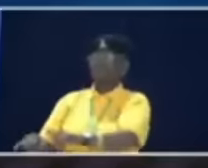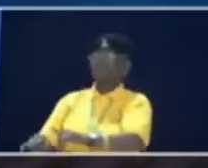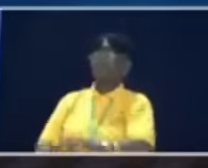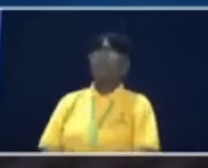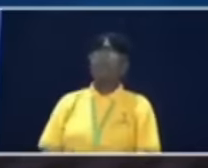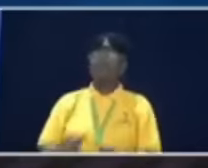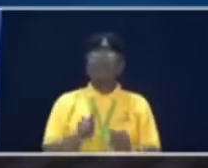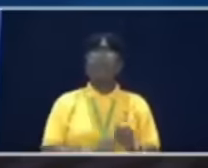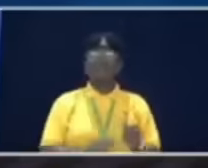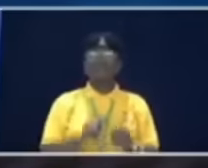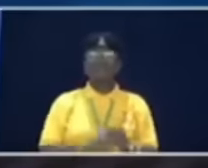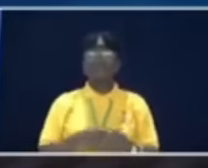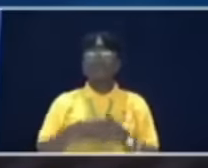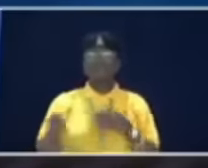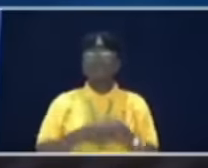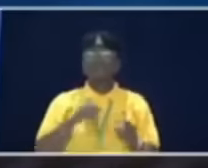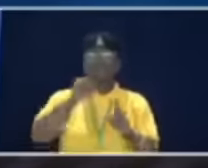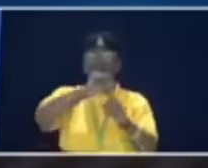Every such situations in your life,